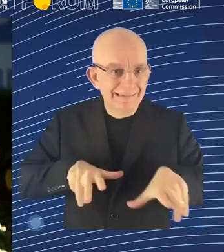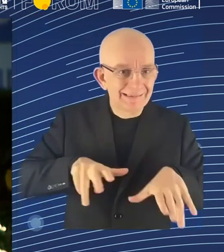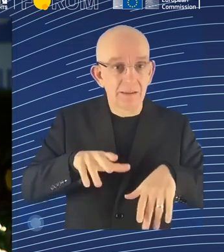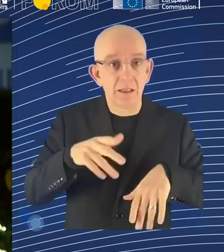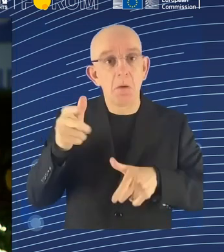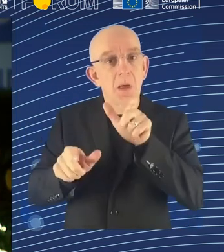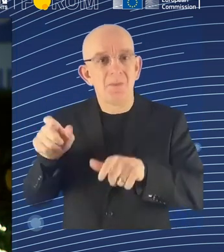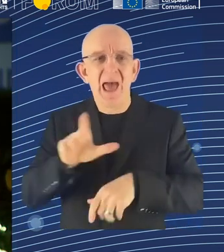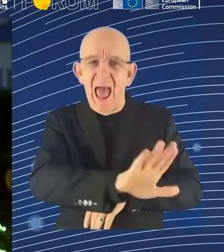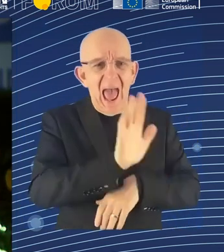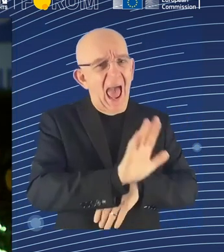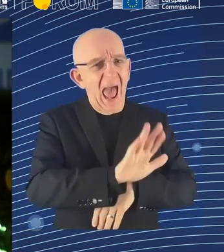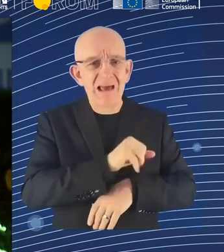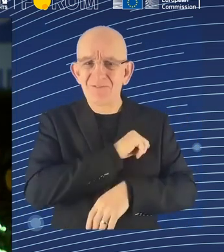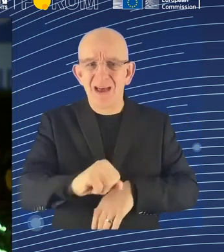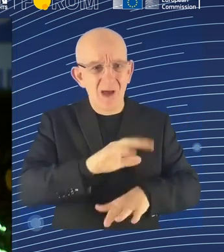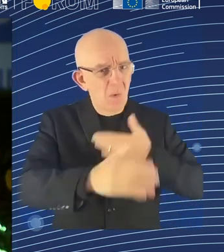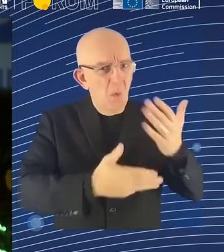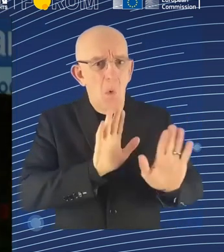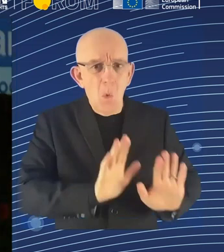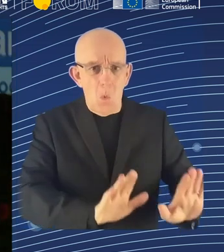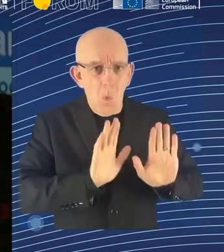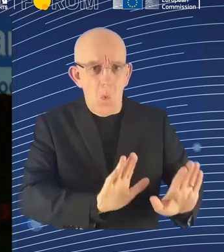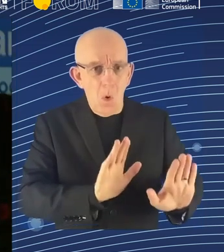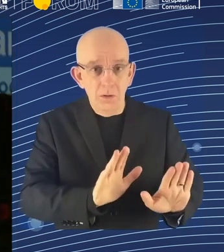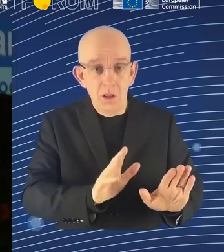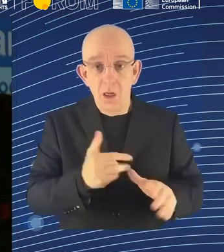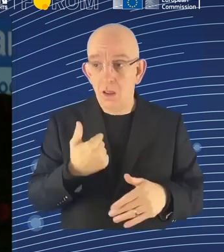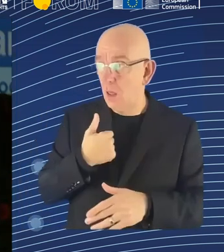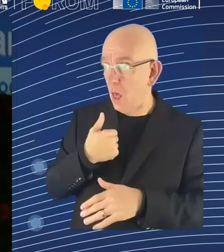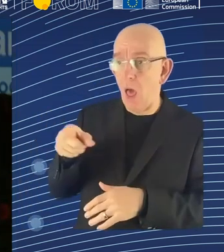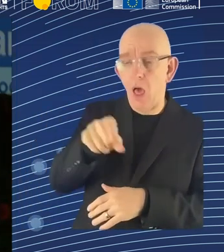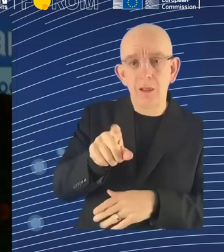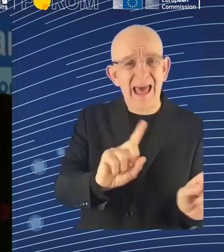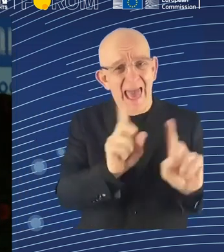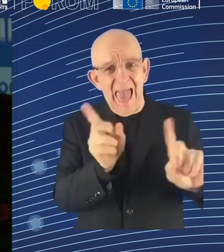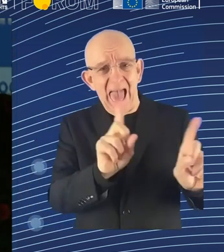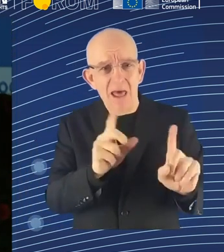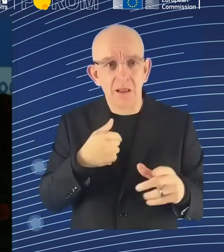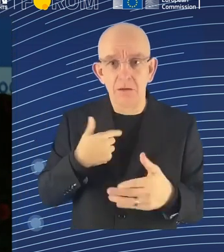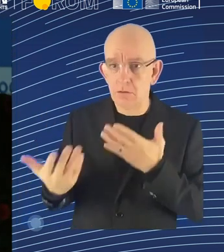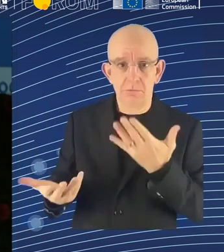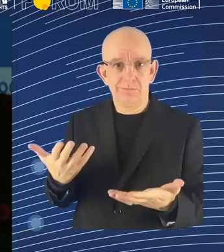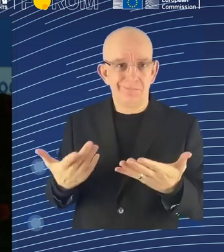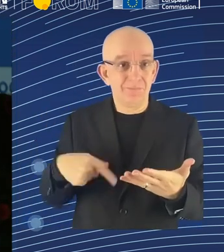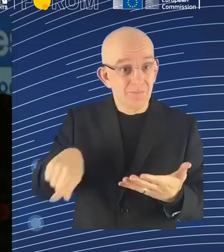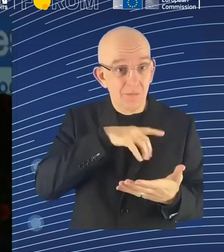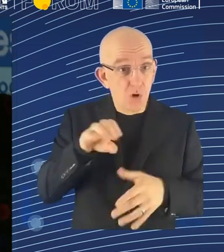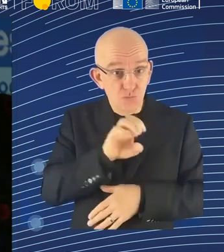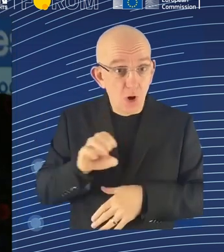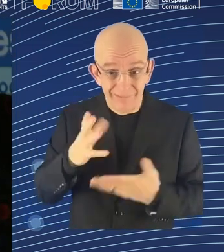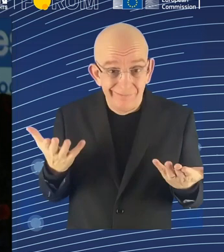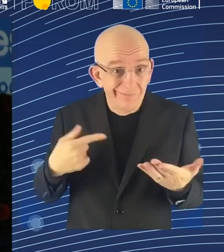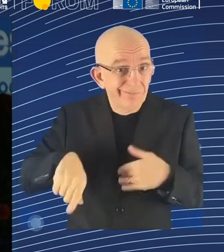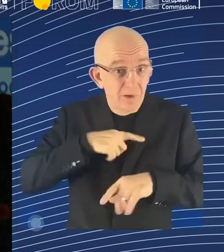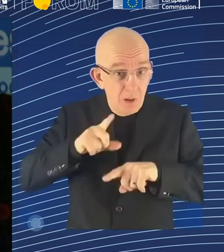And if we don't do that, we know that it's the companies that will do it for us. We've seen this in the digital world, for example, with the